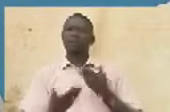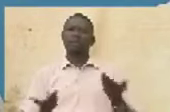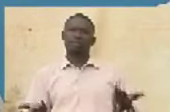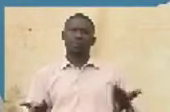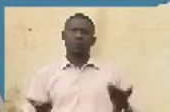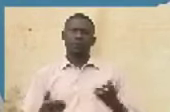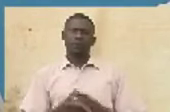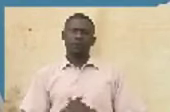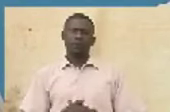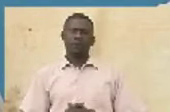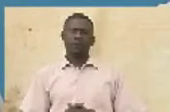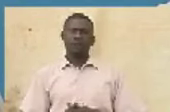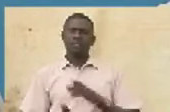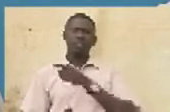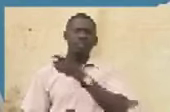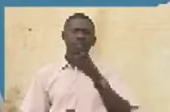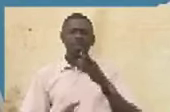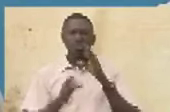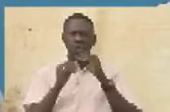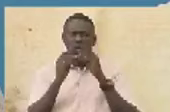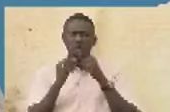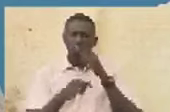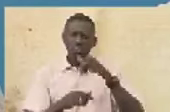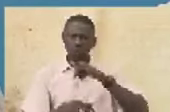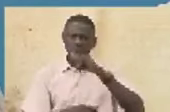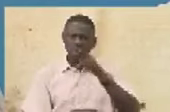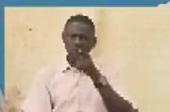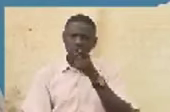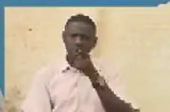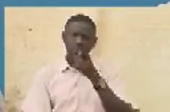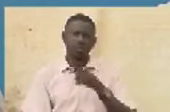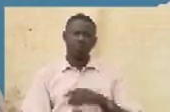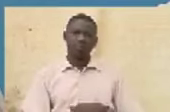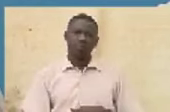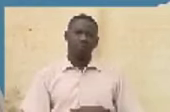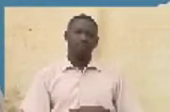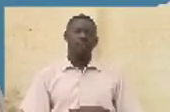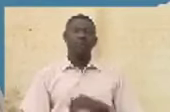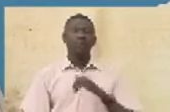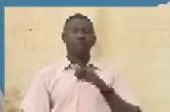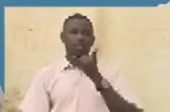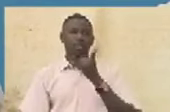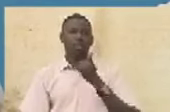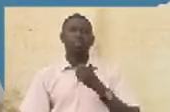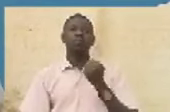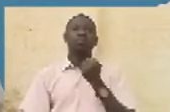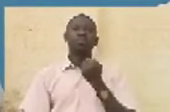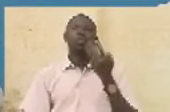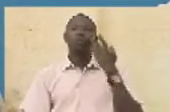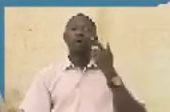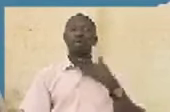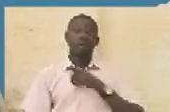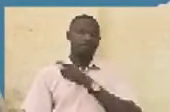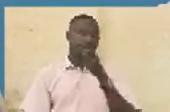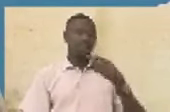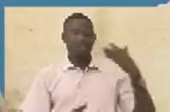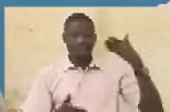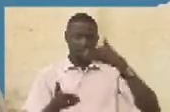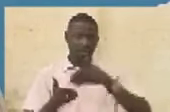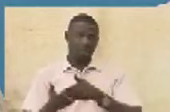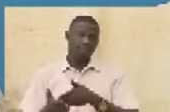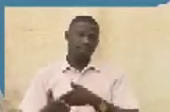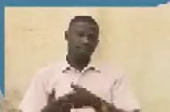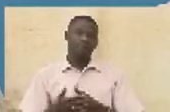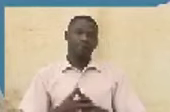Did they speak to you? Fo idiamu te ne ba. Ha, ka tin biri na ta. Yes, because when they came.